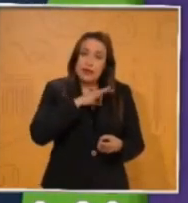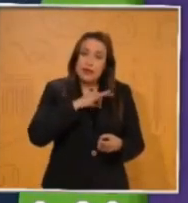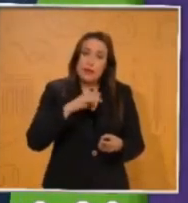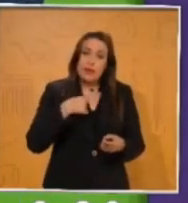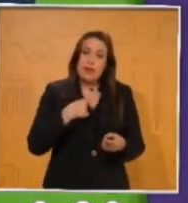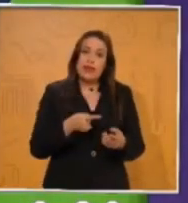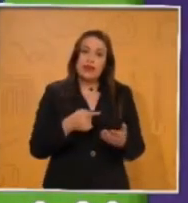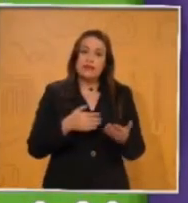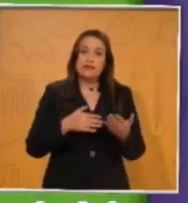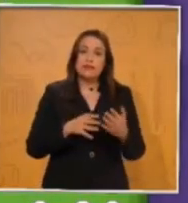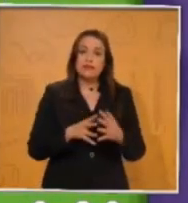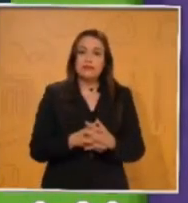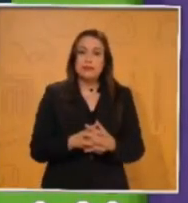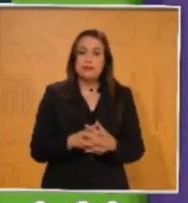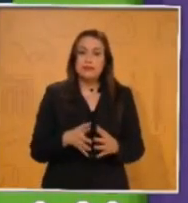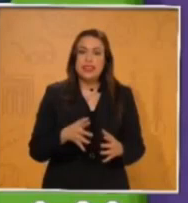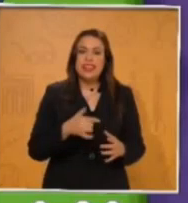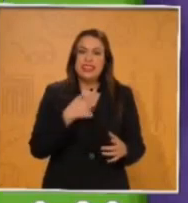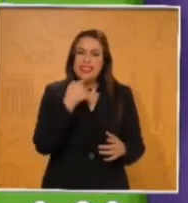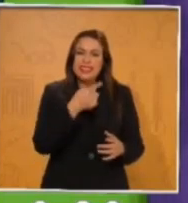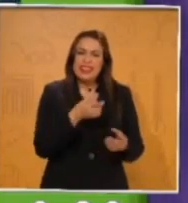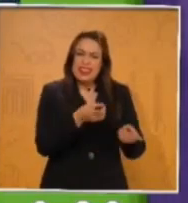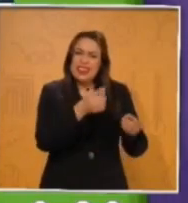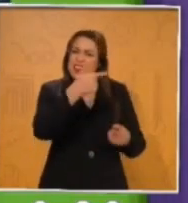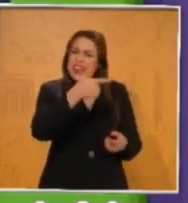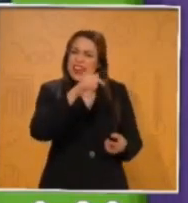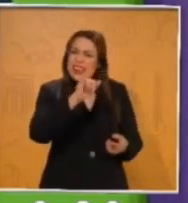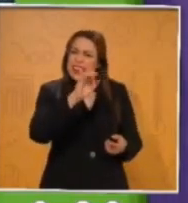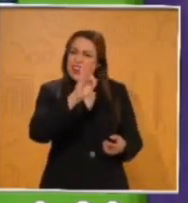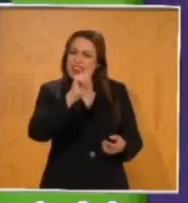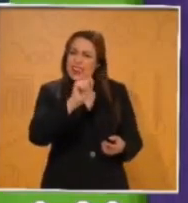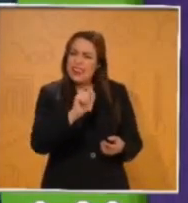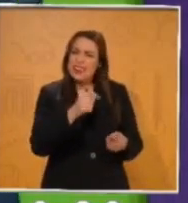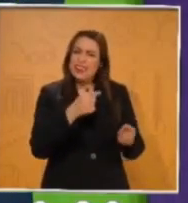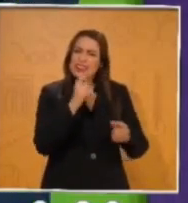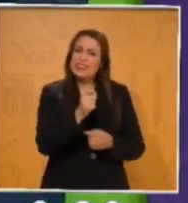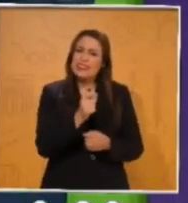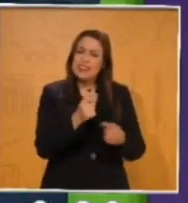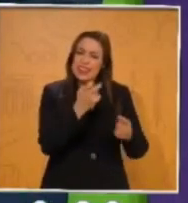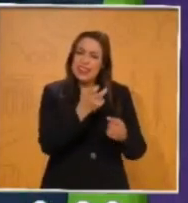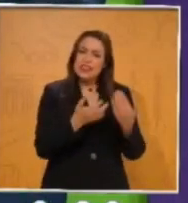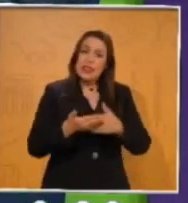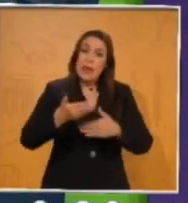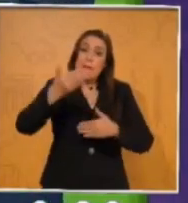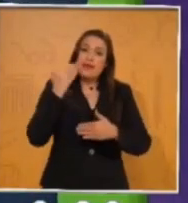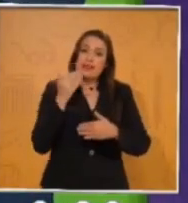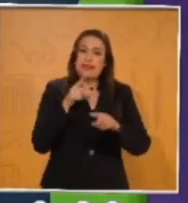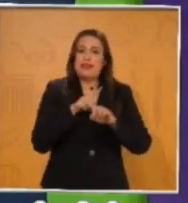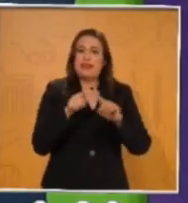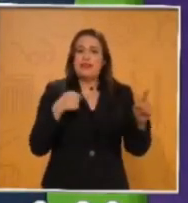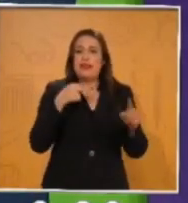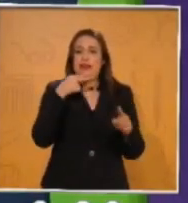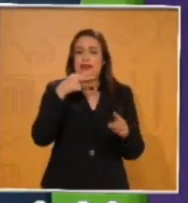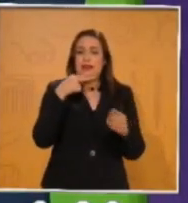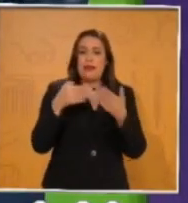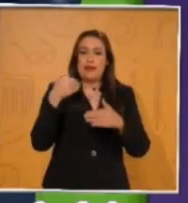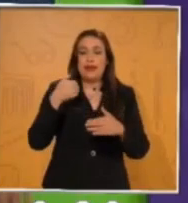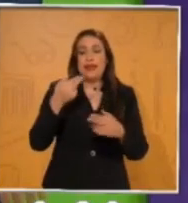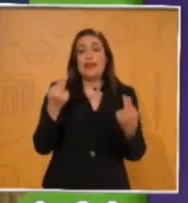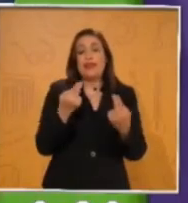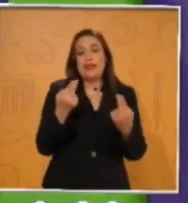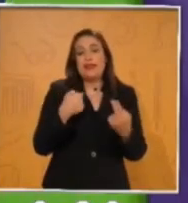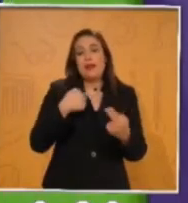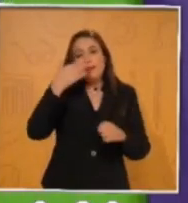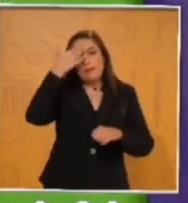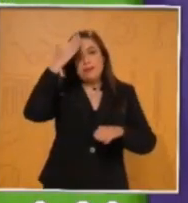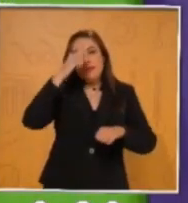in present, it's give. When you offer something, in the past, we have to memorize it and we